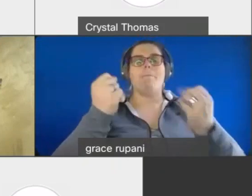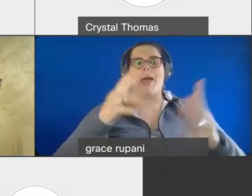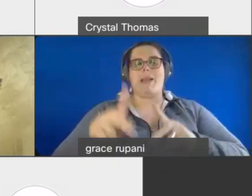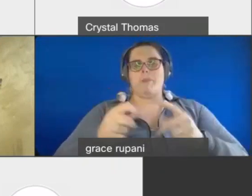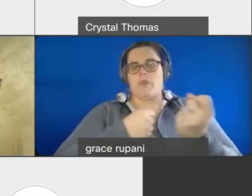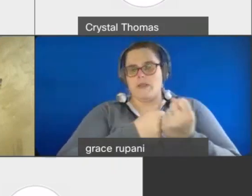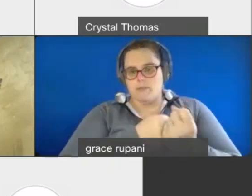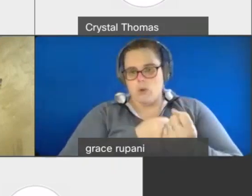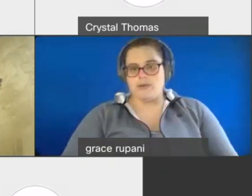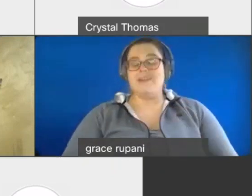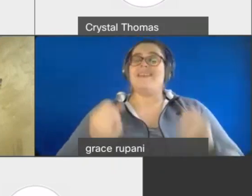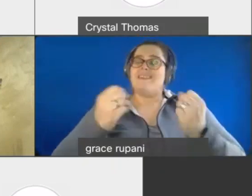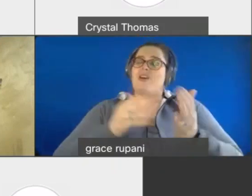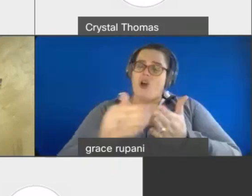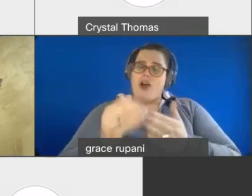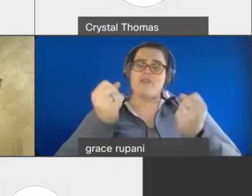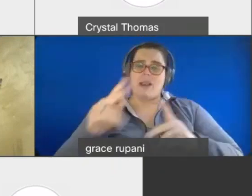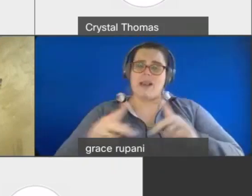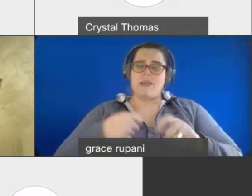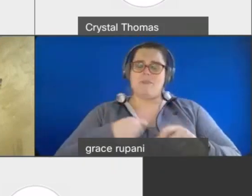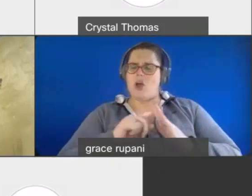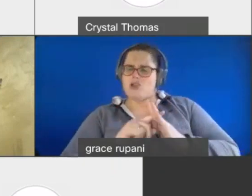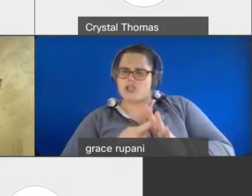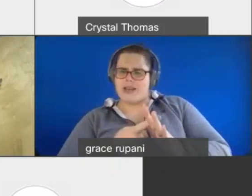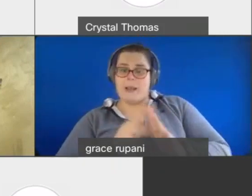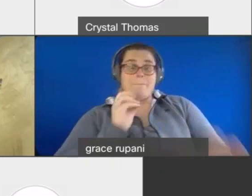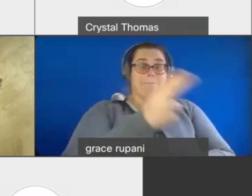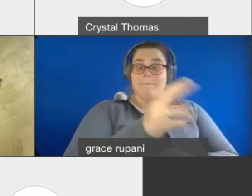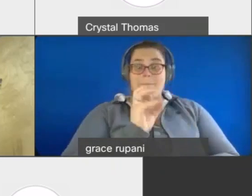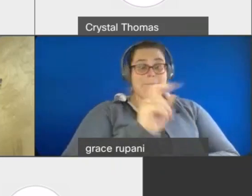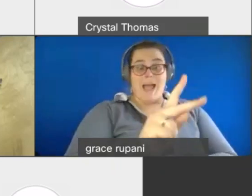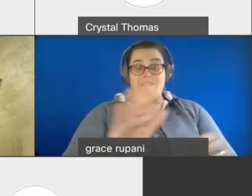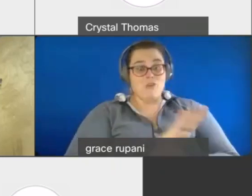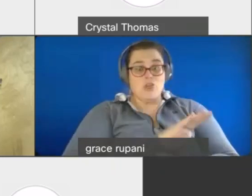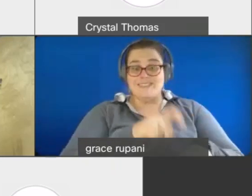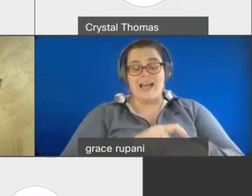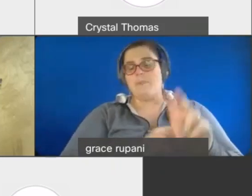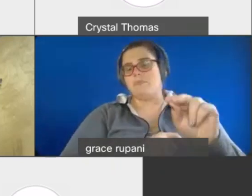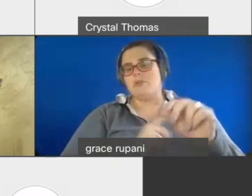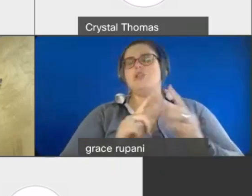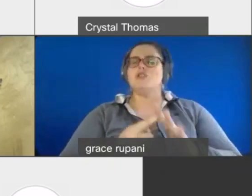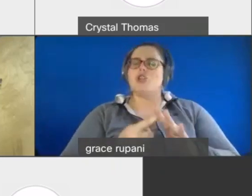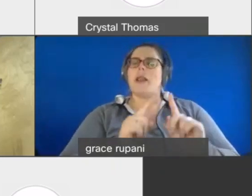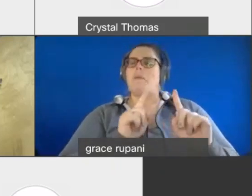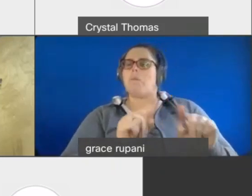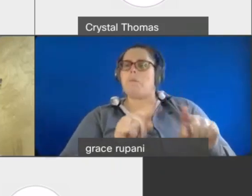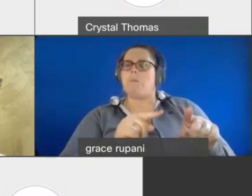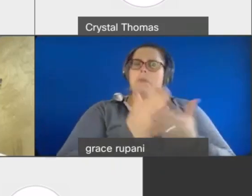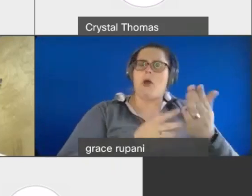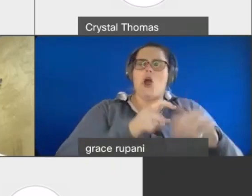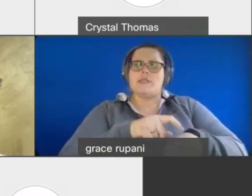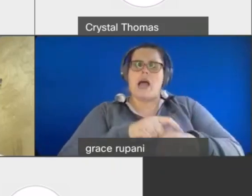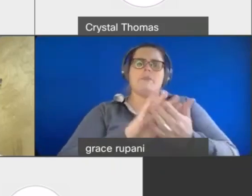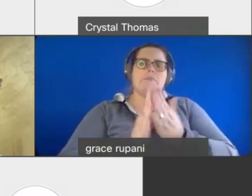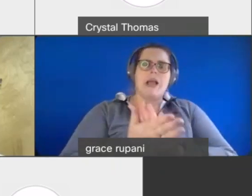back part-time to reacquaint themselves and their caregivers with the routine of being back in the community. And so some